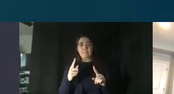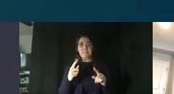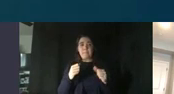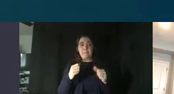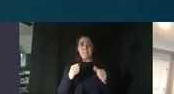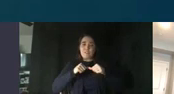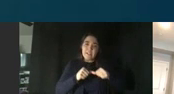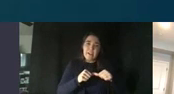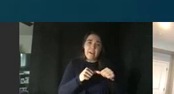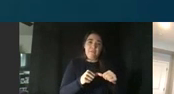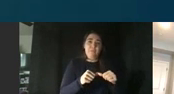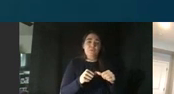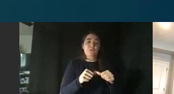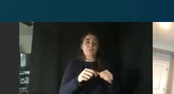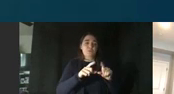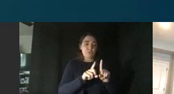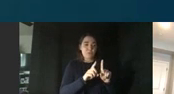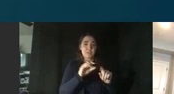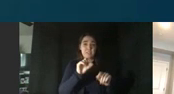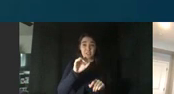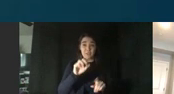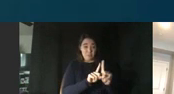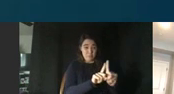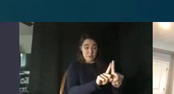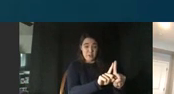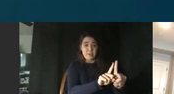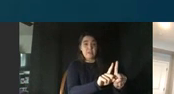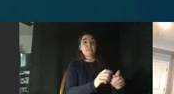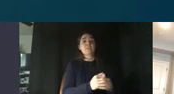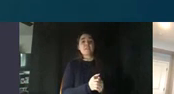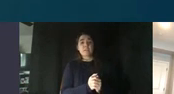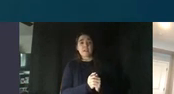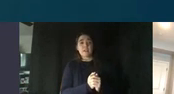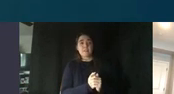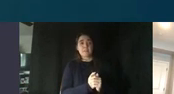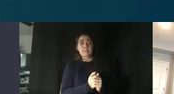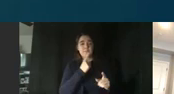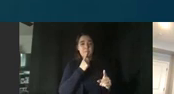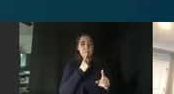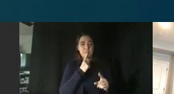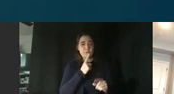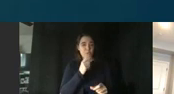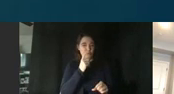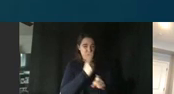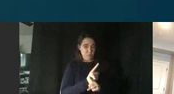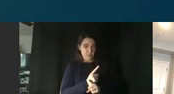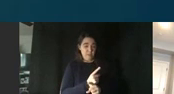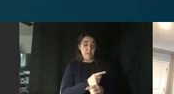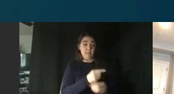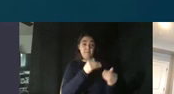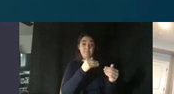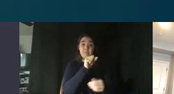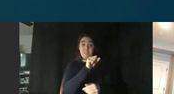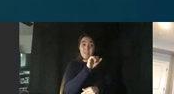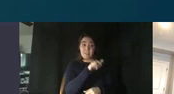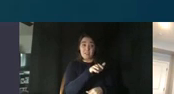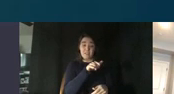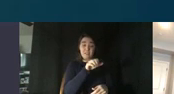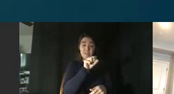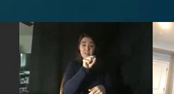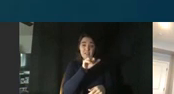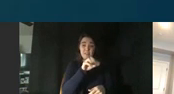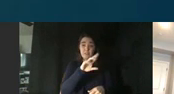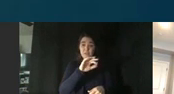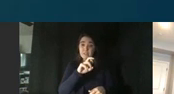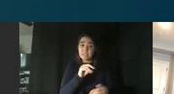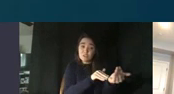Syrians. I spoke to them, that Syrian doctor who God bless him, you know, had